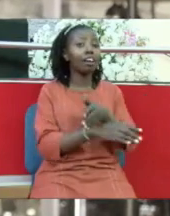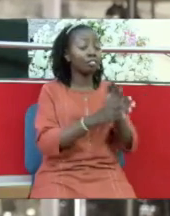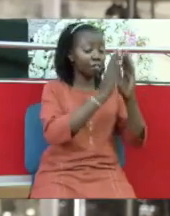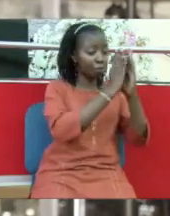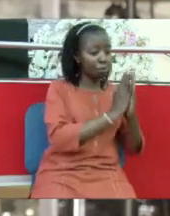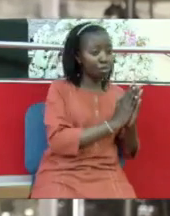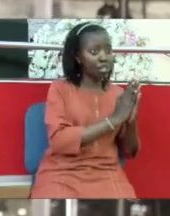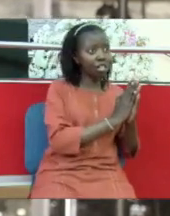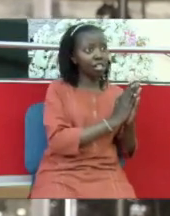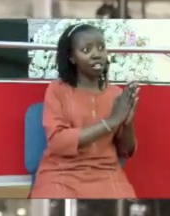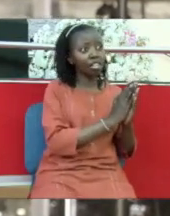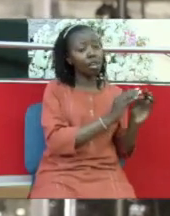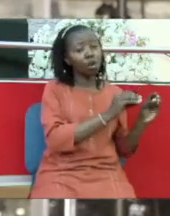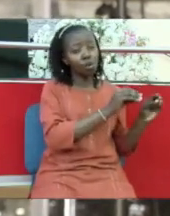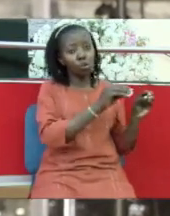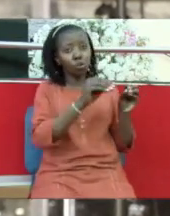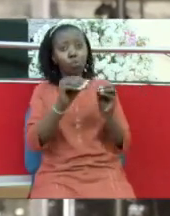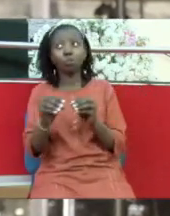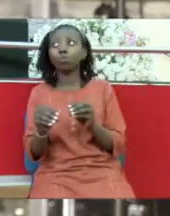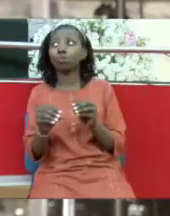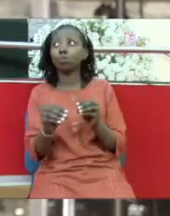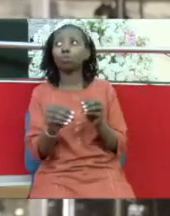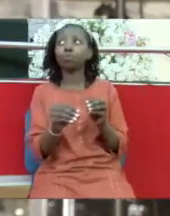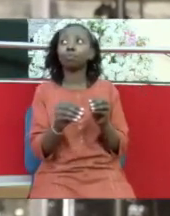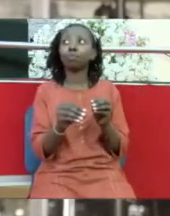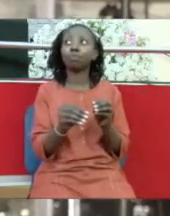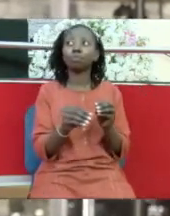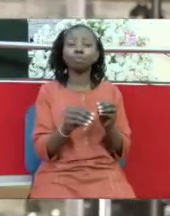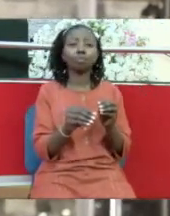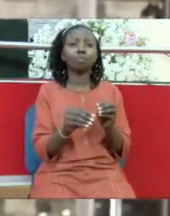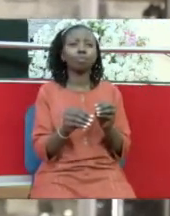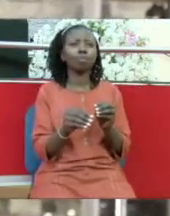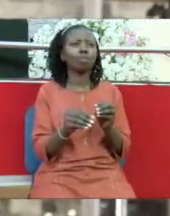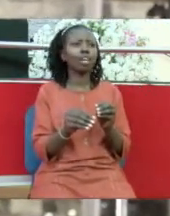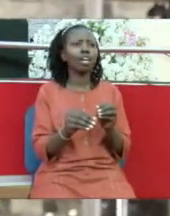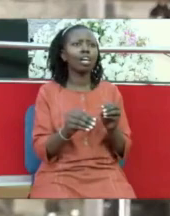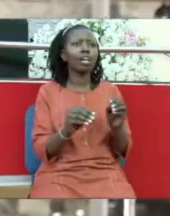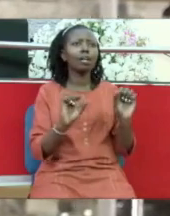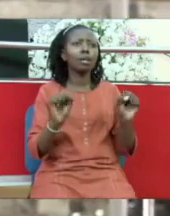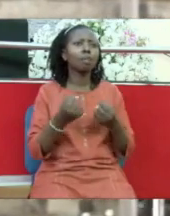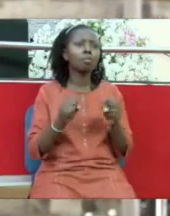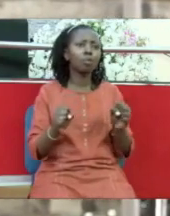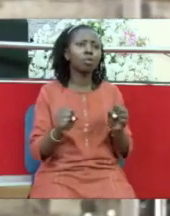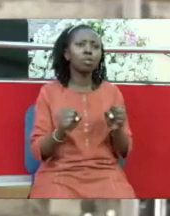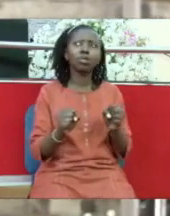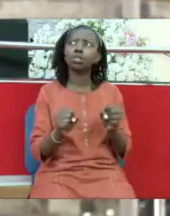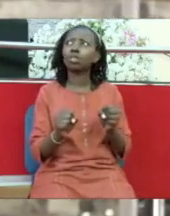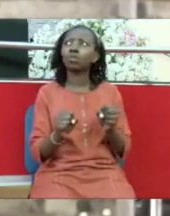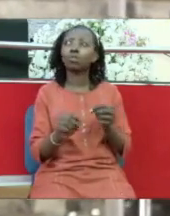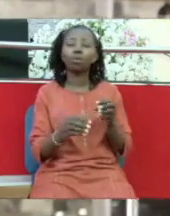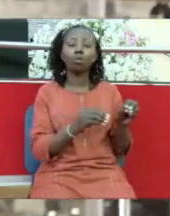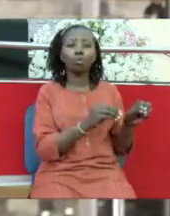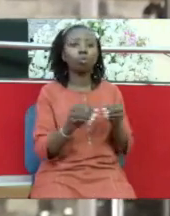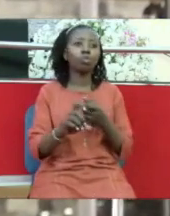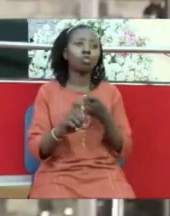you got to go face Goliath. You can't run away from him. You got to be there. You got to face him.